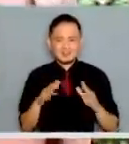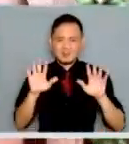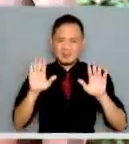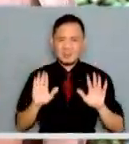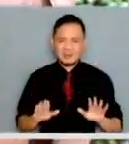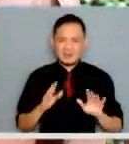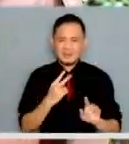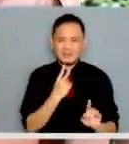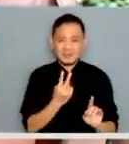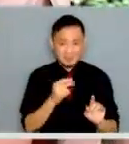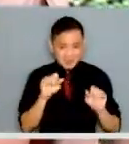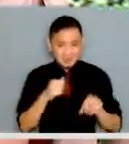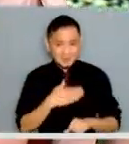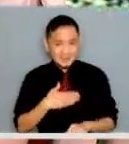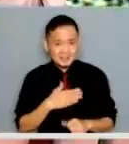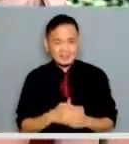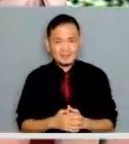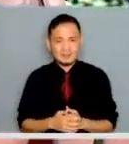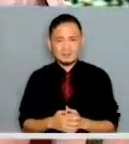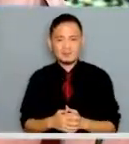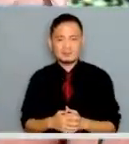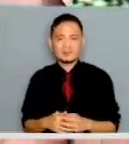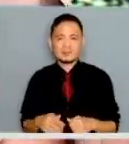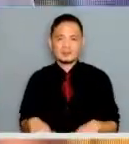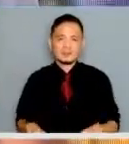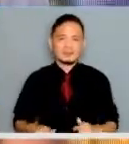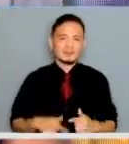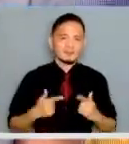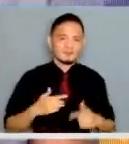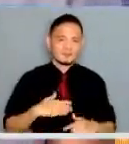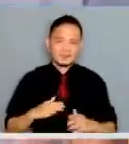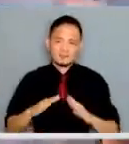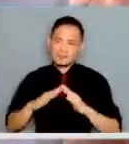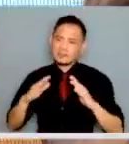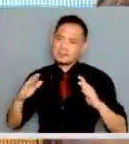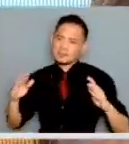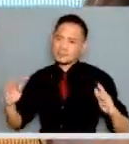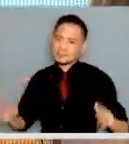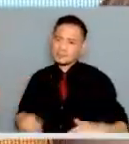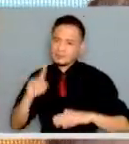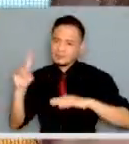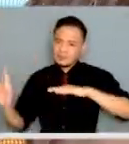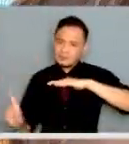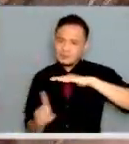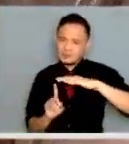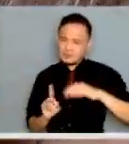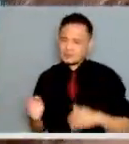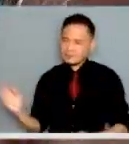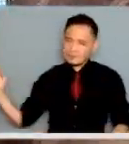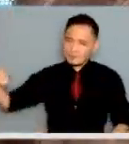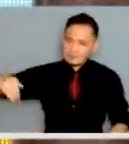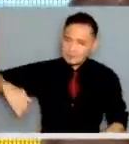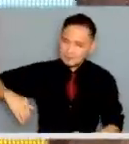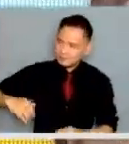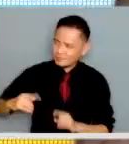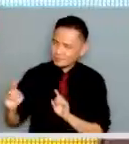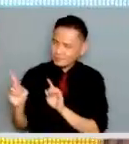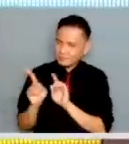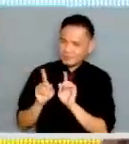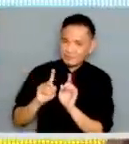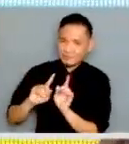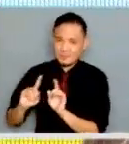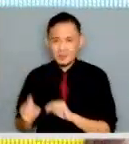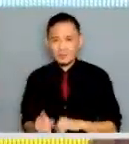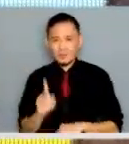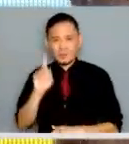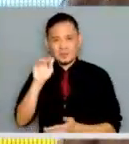Please. Live in my house, I'll be your shelter. Just weigh me back with